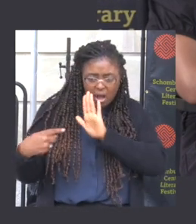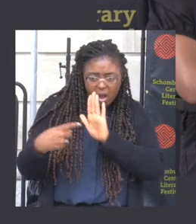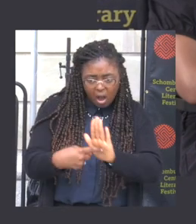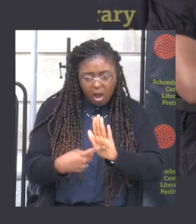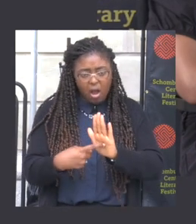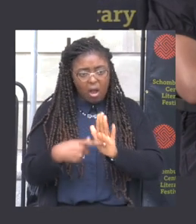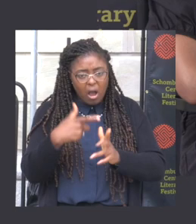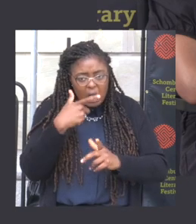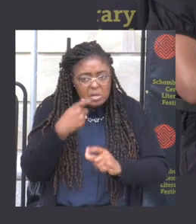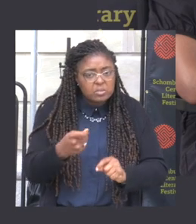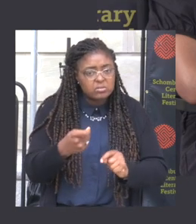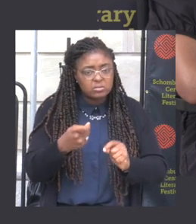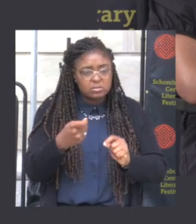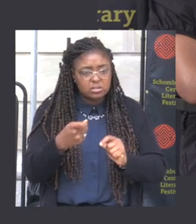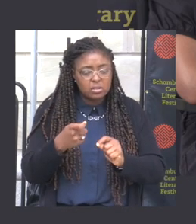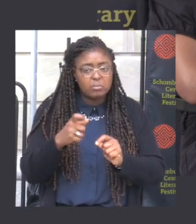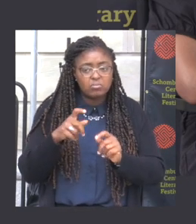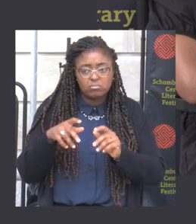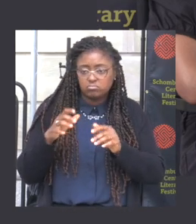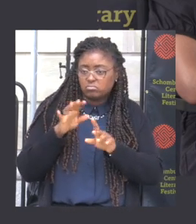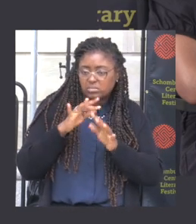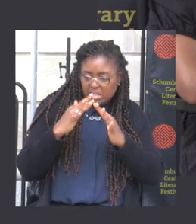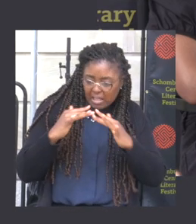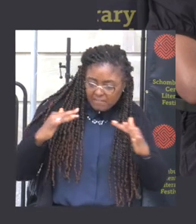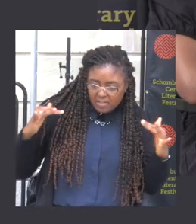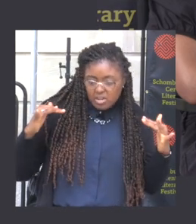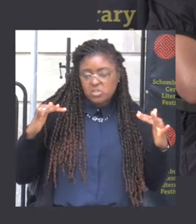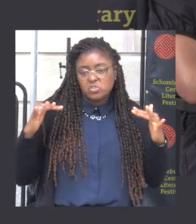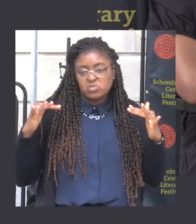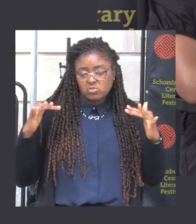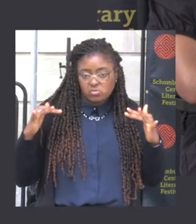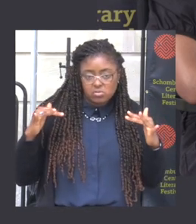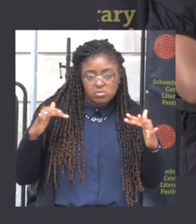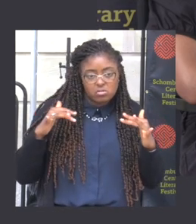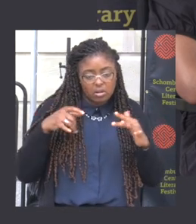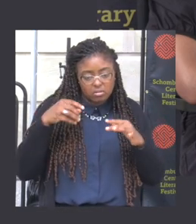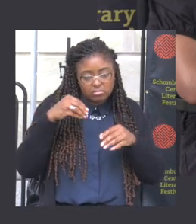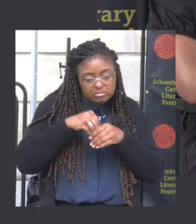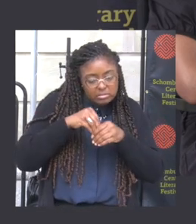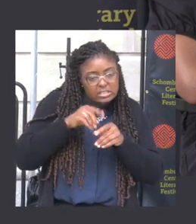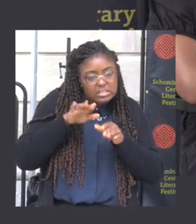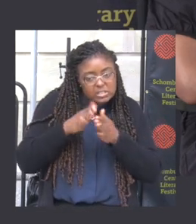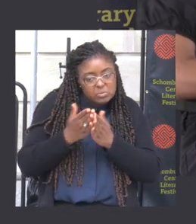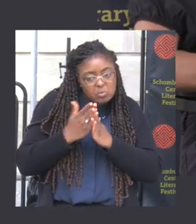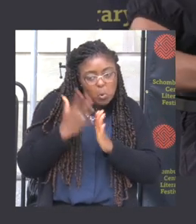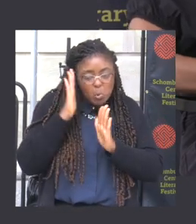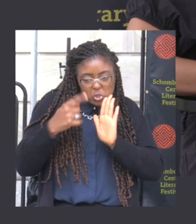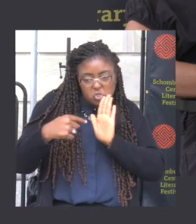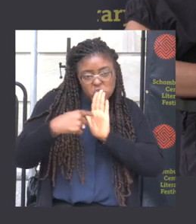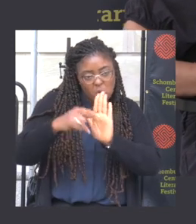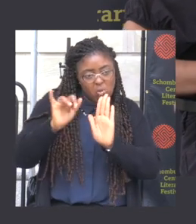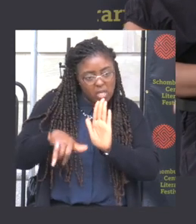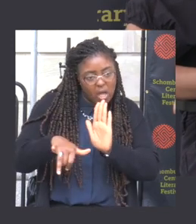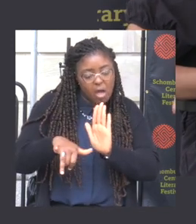and that speaks to the diversity and the complexity and the brilliance of this book. And I feel like this cover